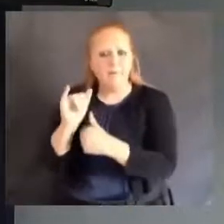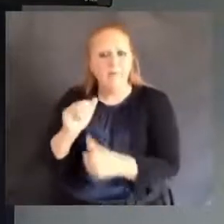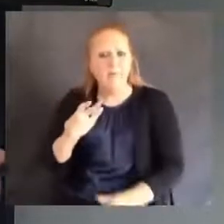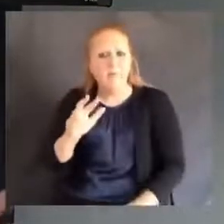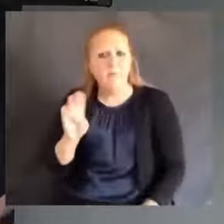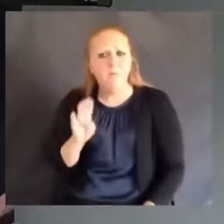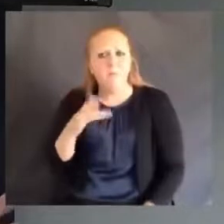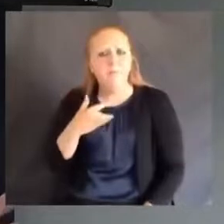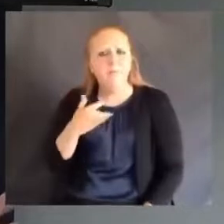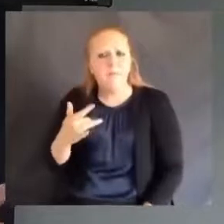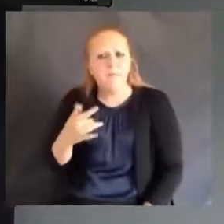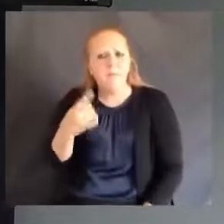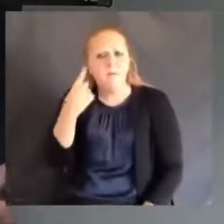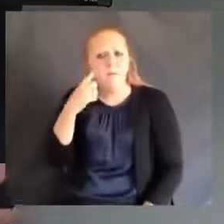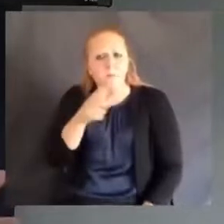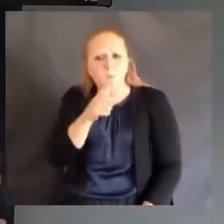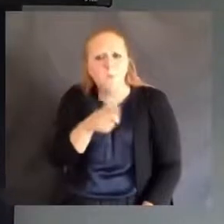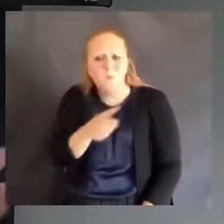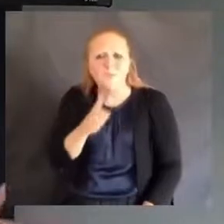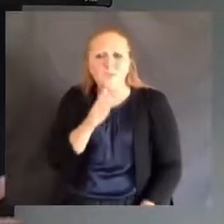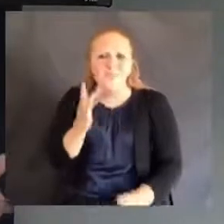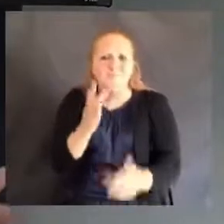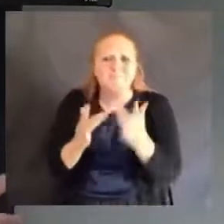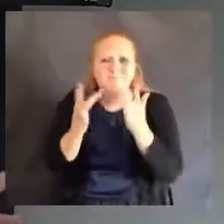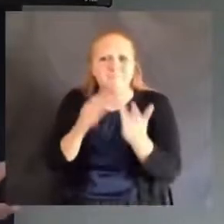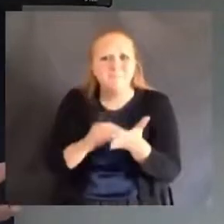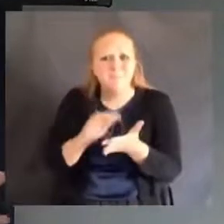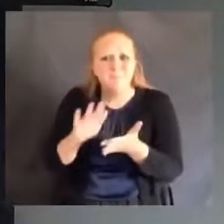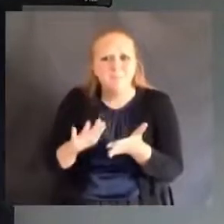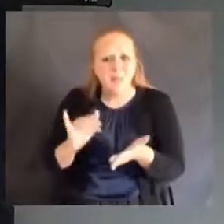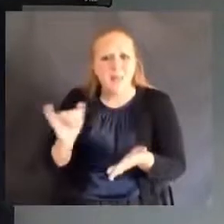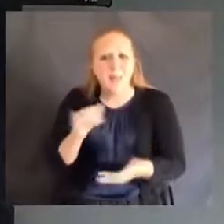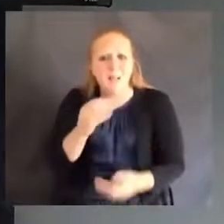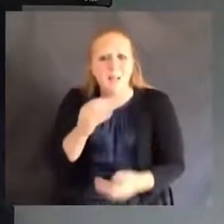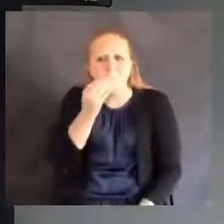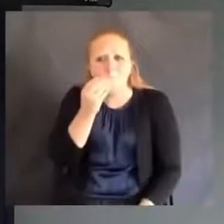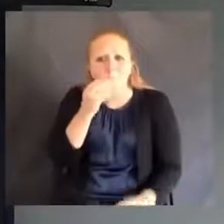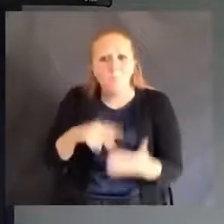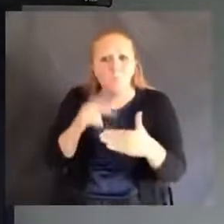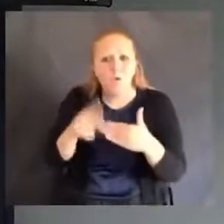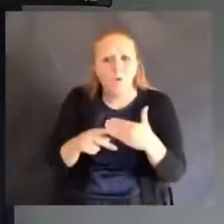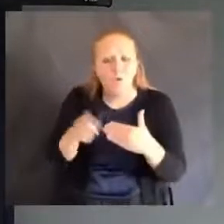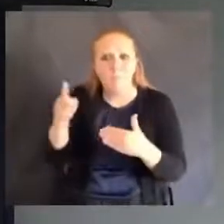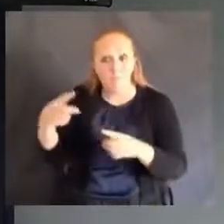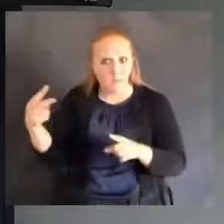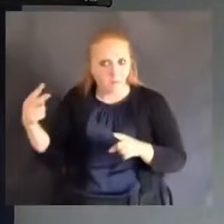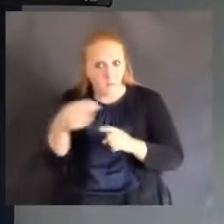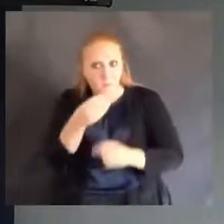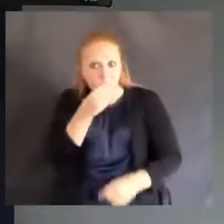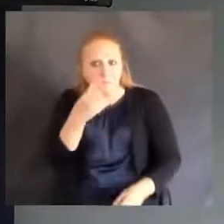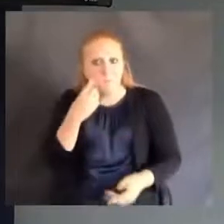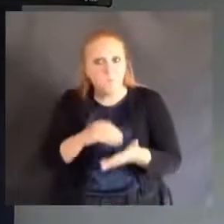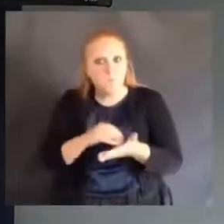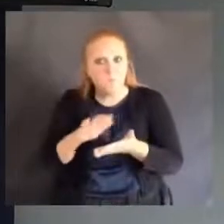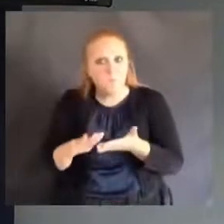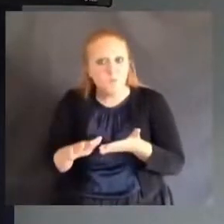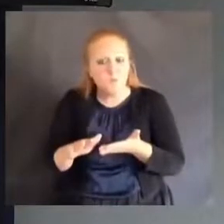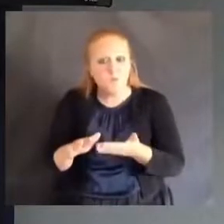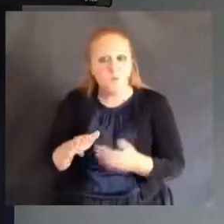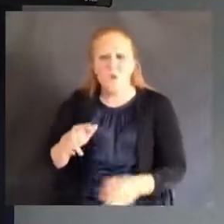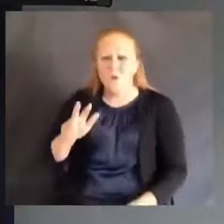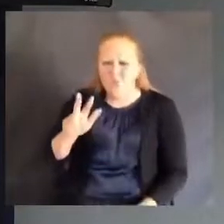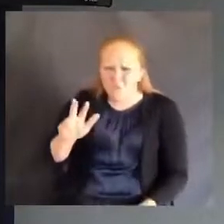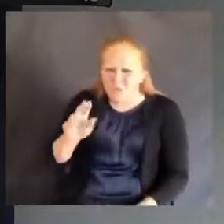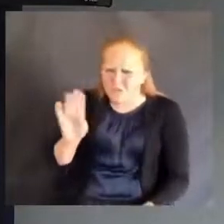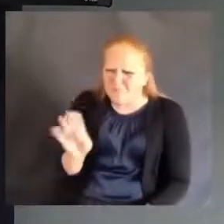like meal programs. So they'd be cutting like funding for meals for students. It's about $3.5 billion total on $70